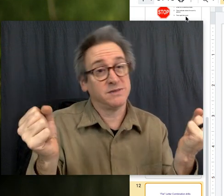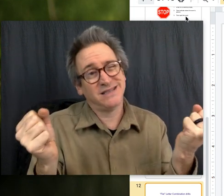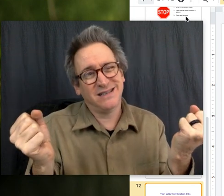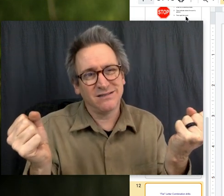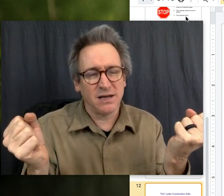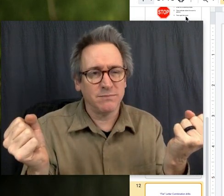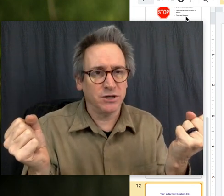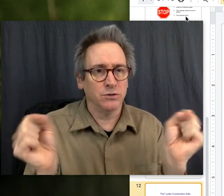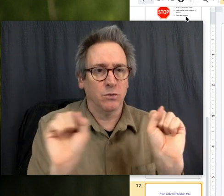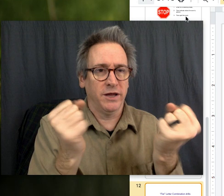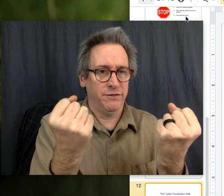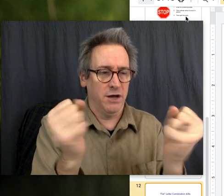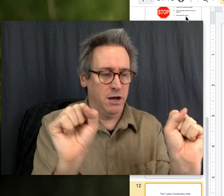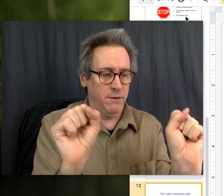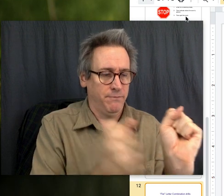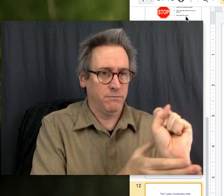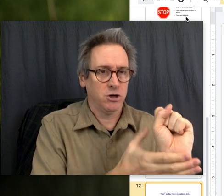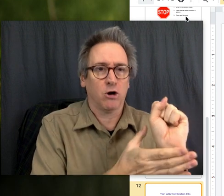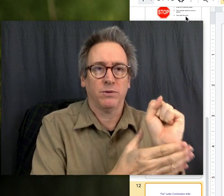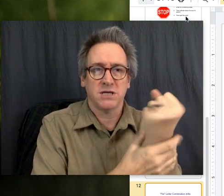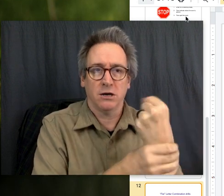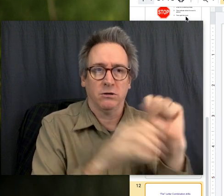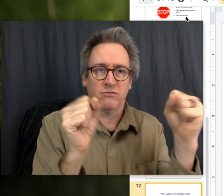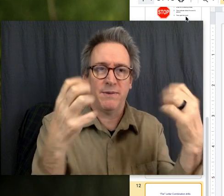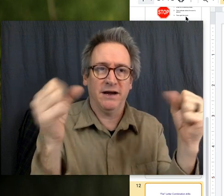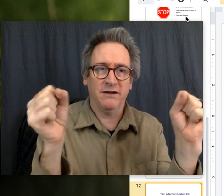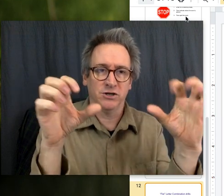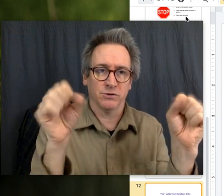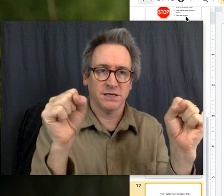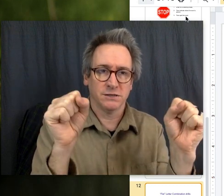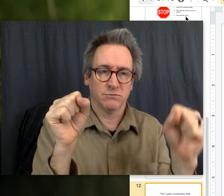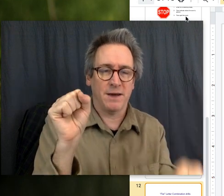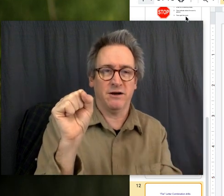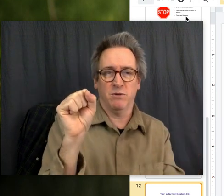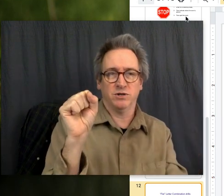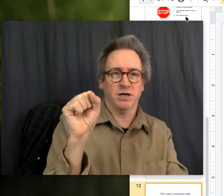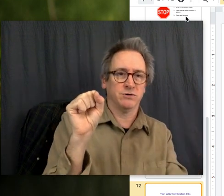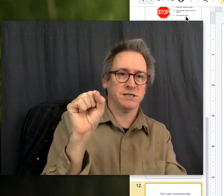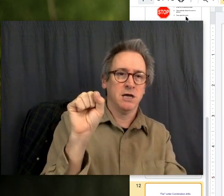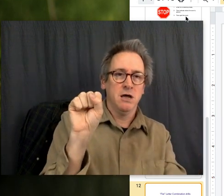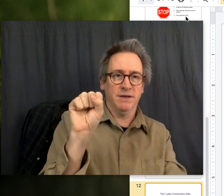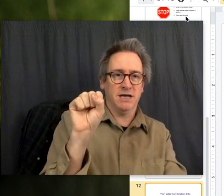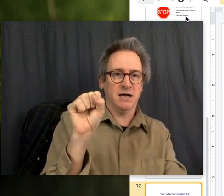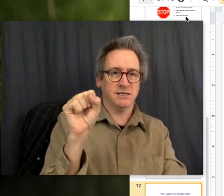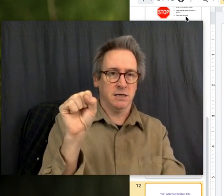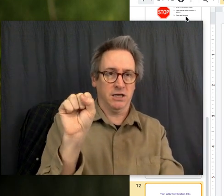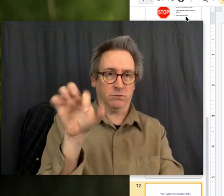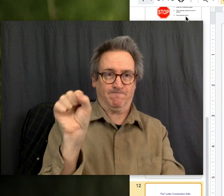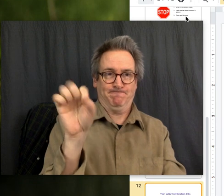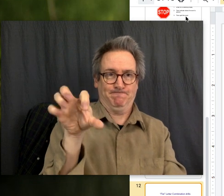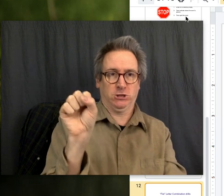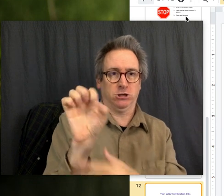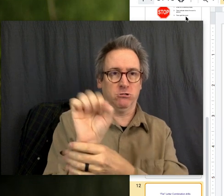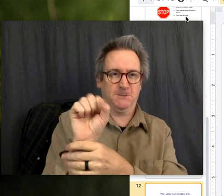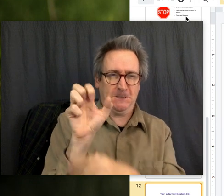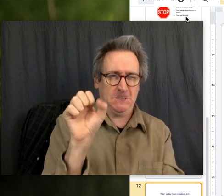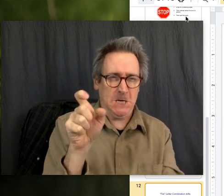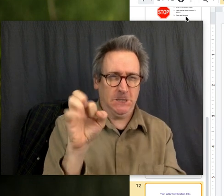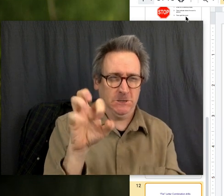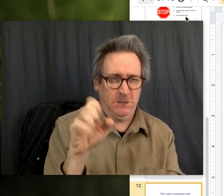problems, still some do, with carpal tunnel, repetitive motion injuries, because they're